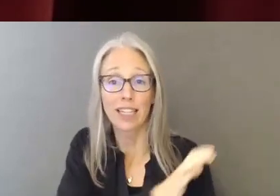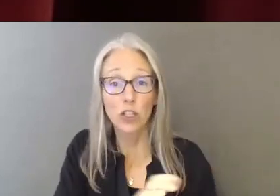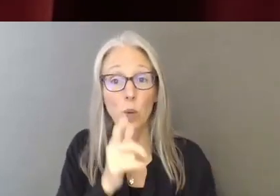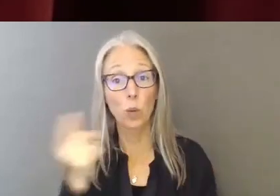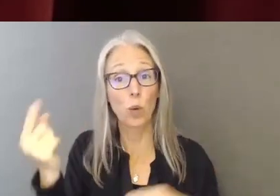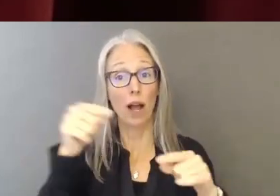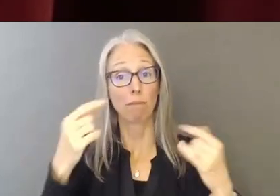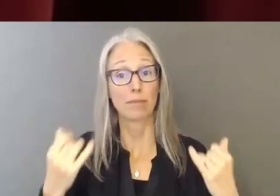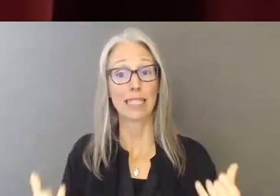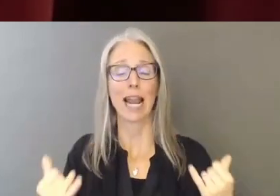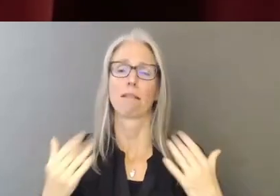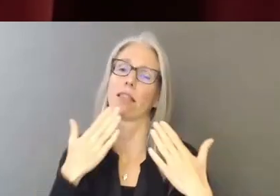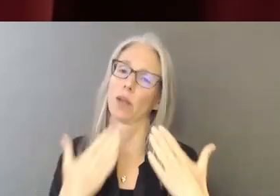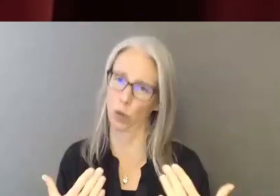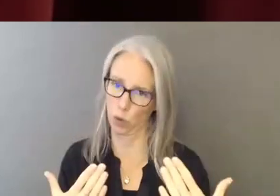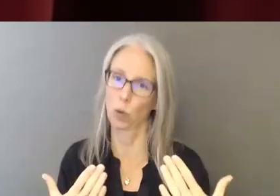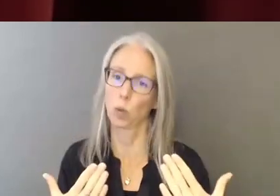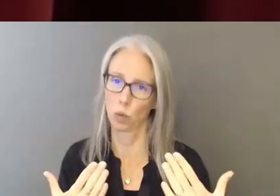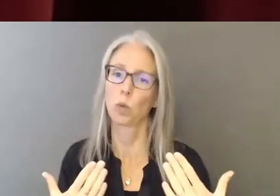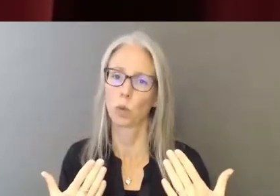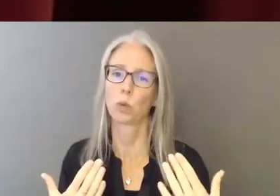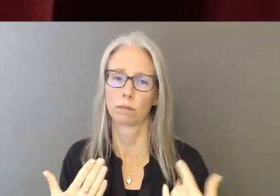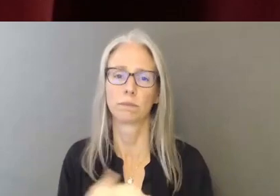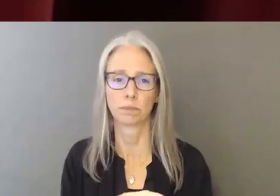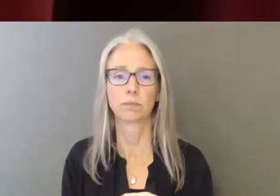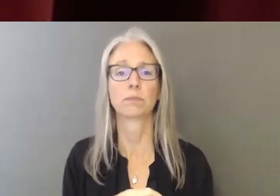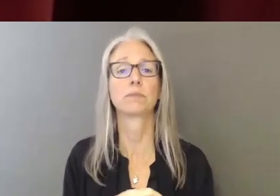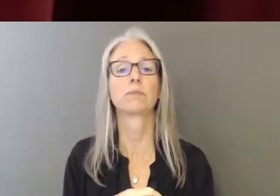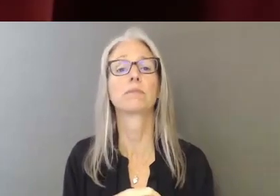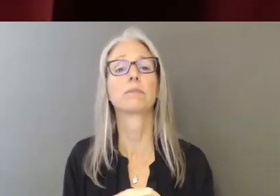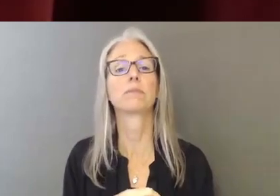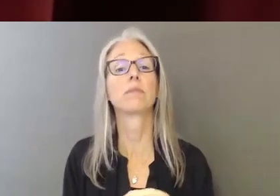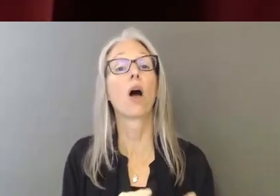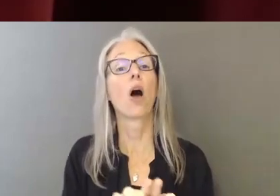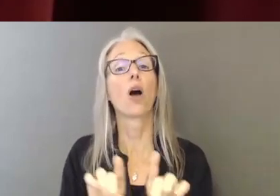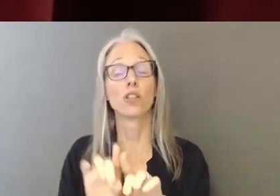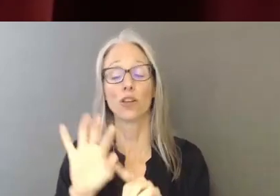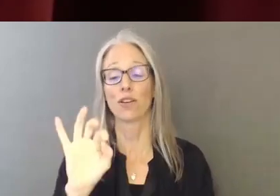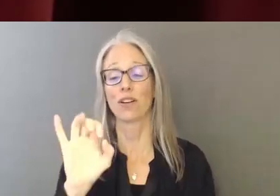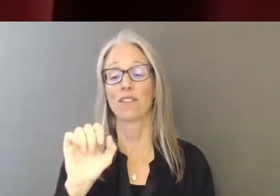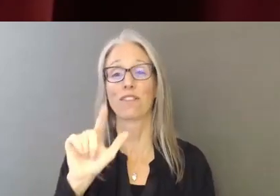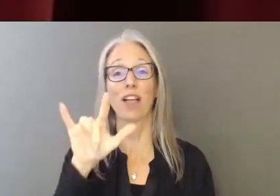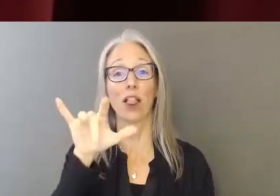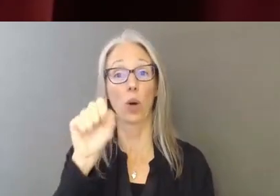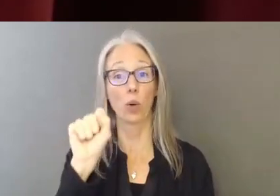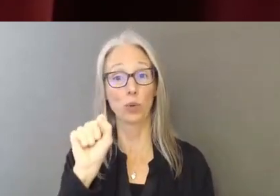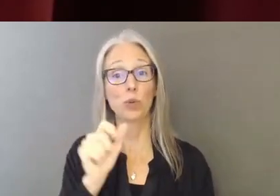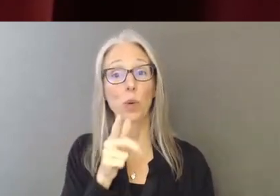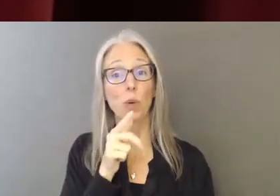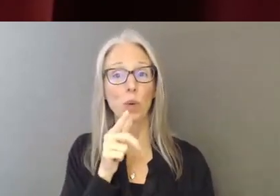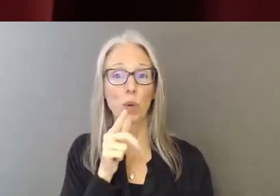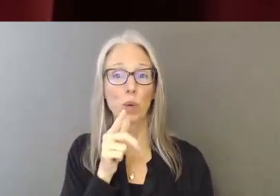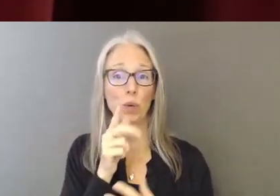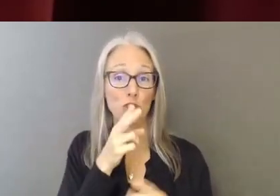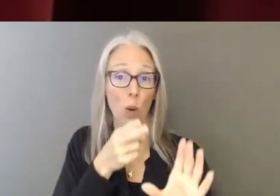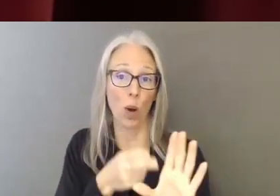attendance. In addition, I include the fellows who are with us. Thank you all for joining us on your